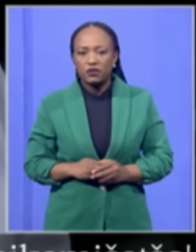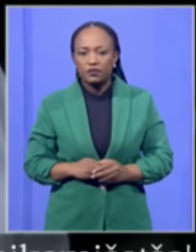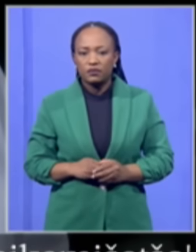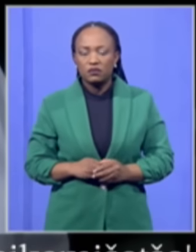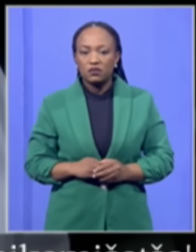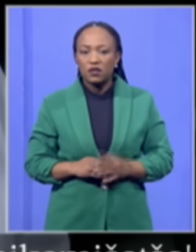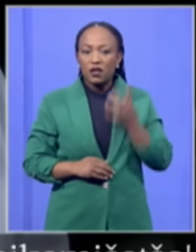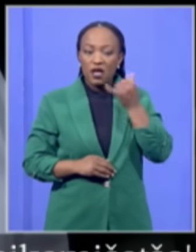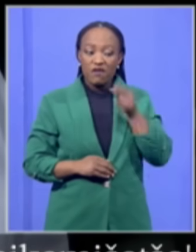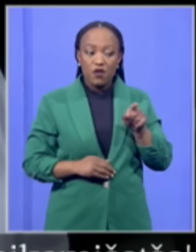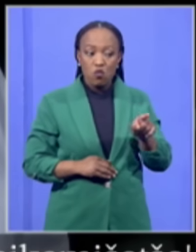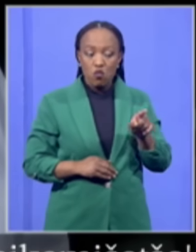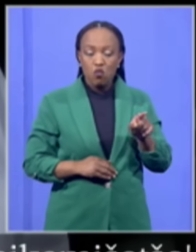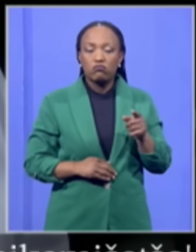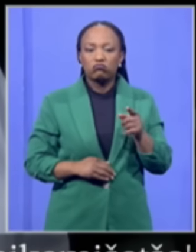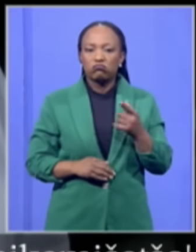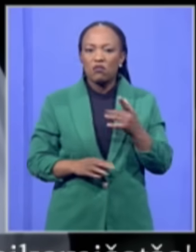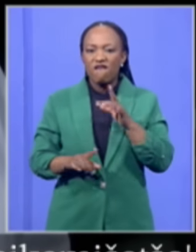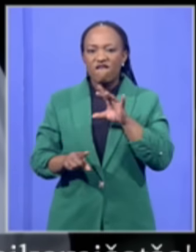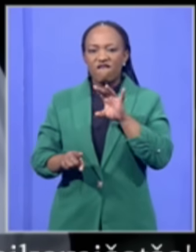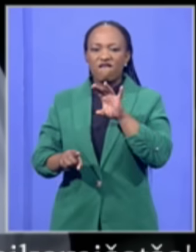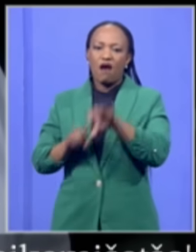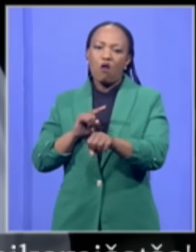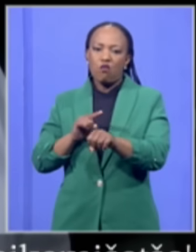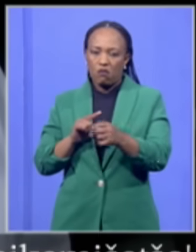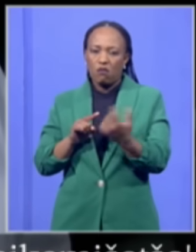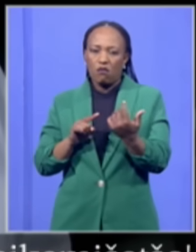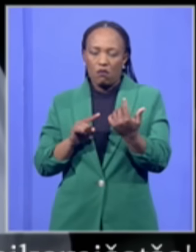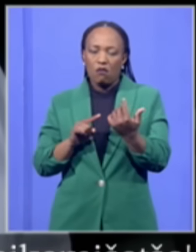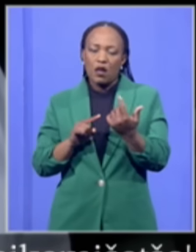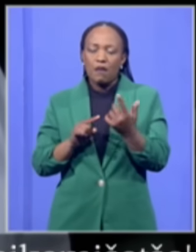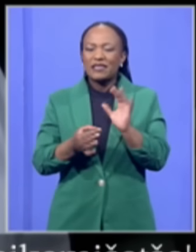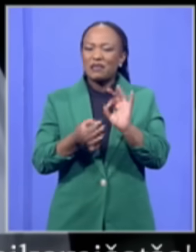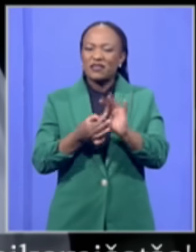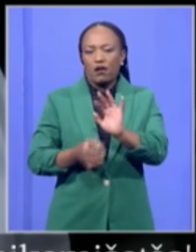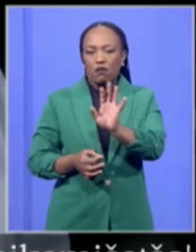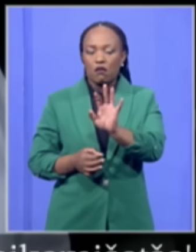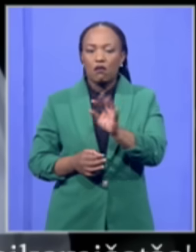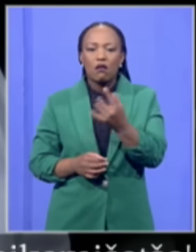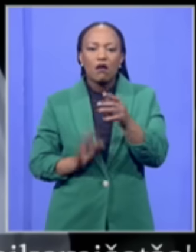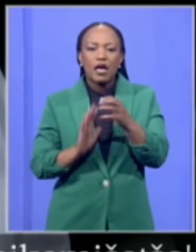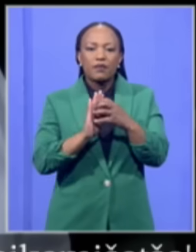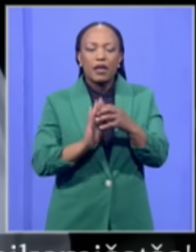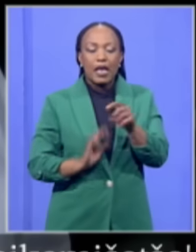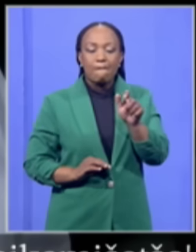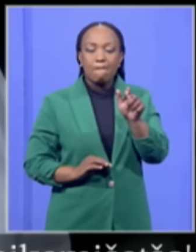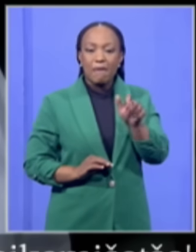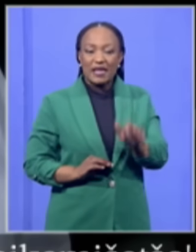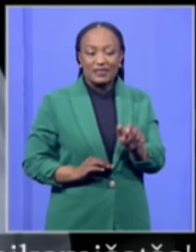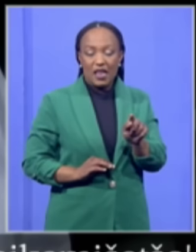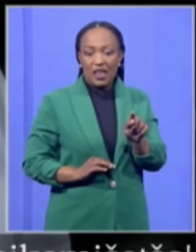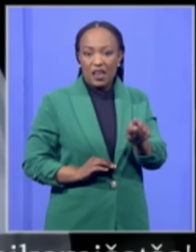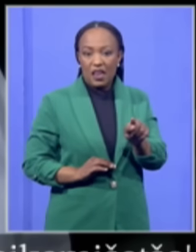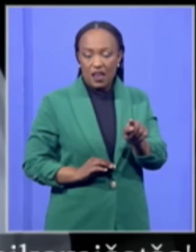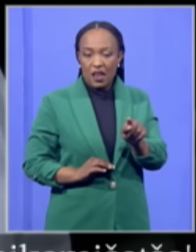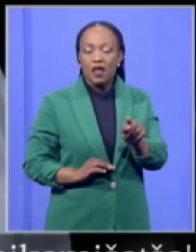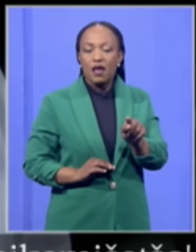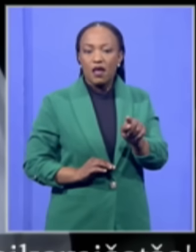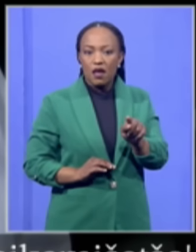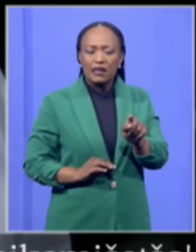out, and I'm not going to make it specific, if you found out that a complainant, not the complainant, a complainant has